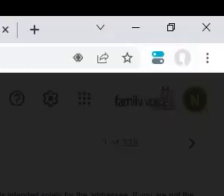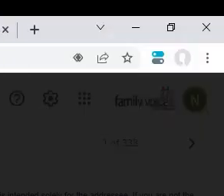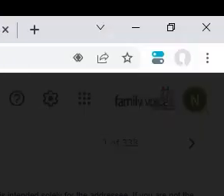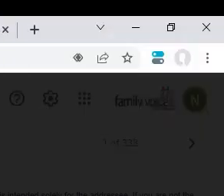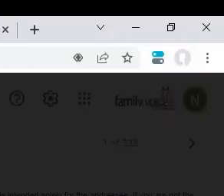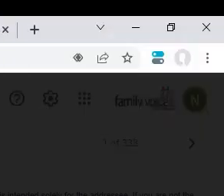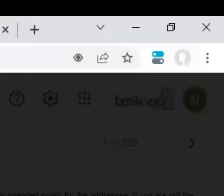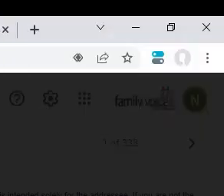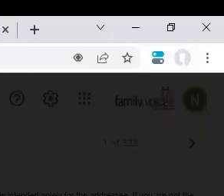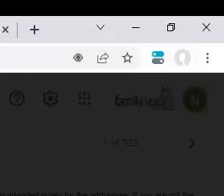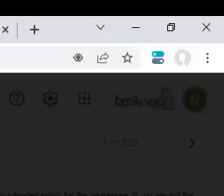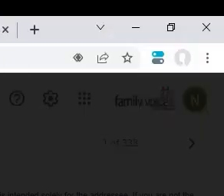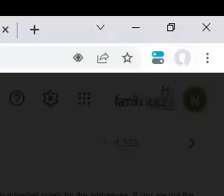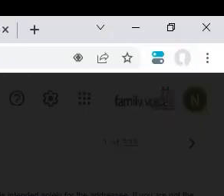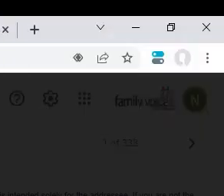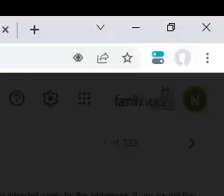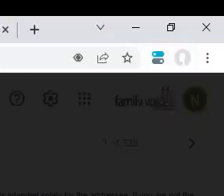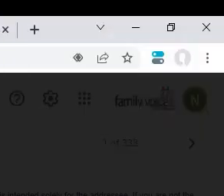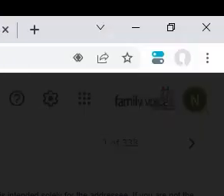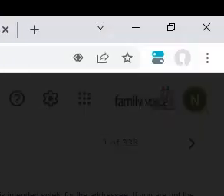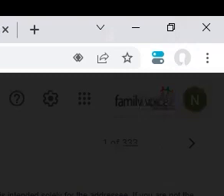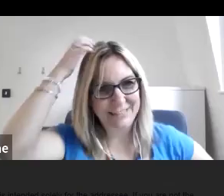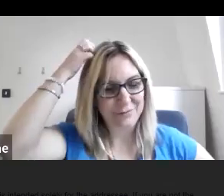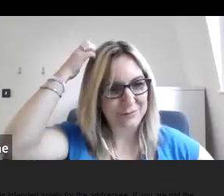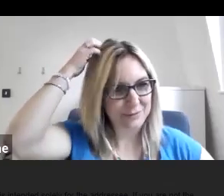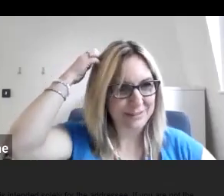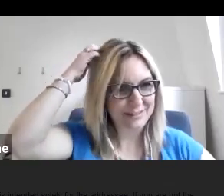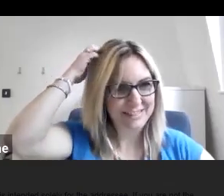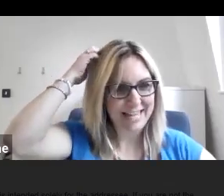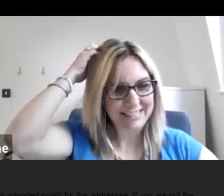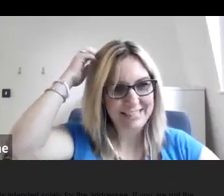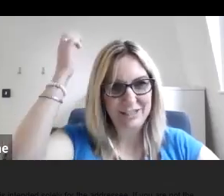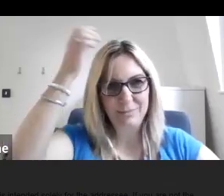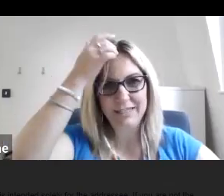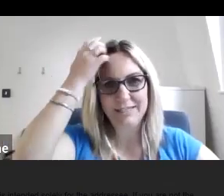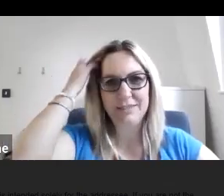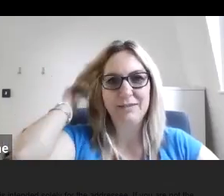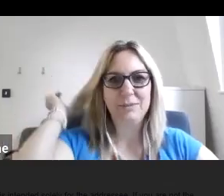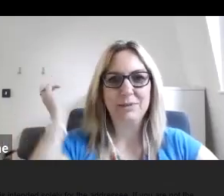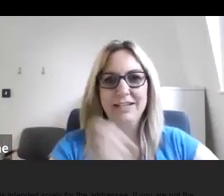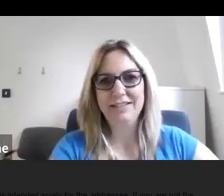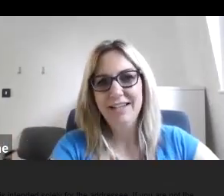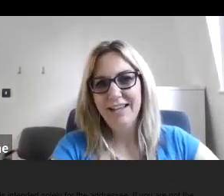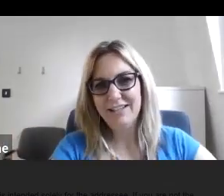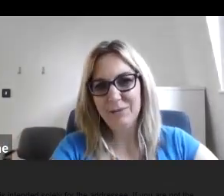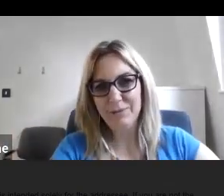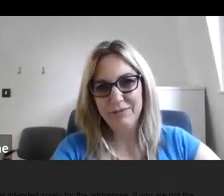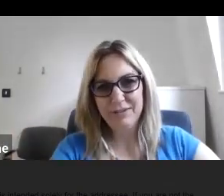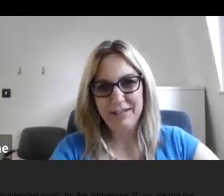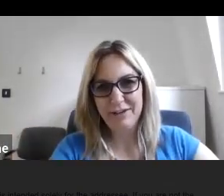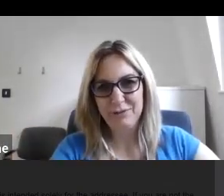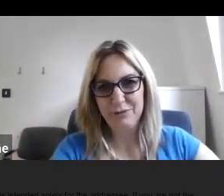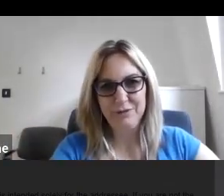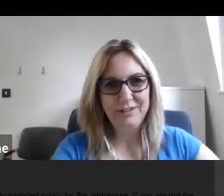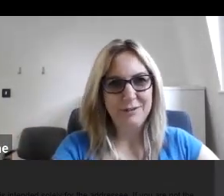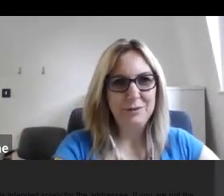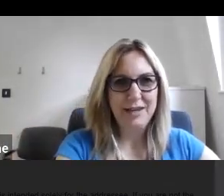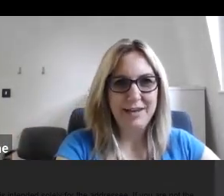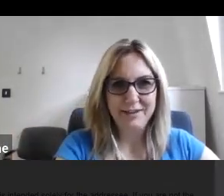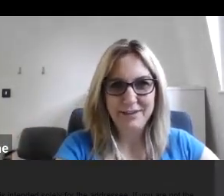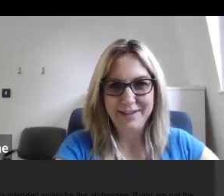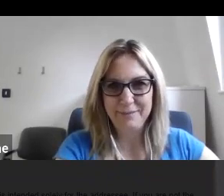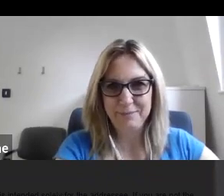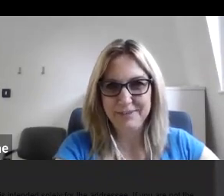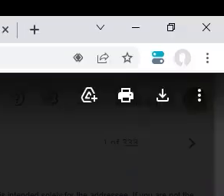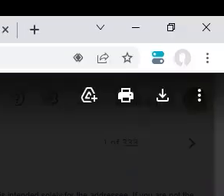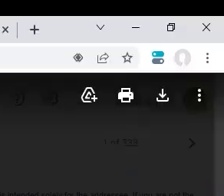we get an appointment, definitely. It is difficult to access GPs sometimes, but I do believe that they are all